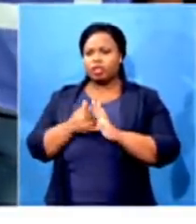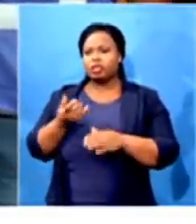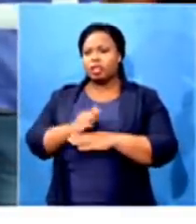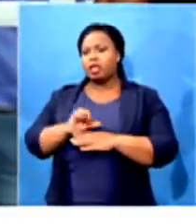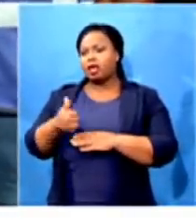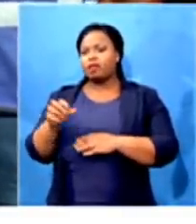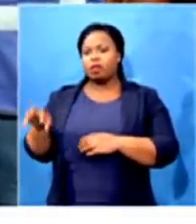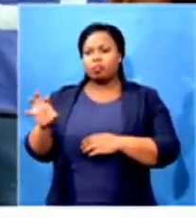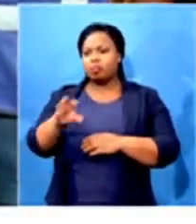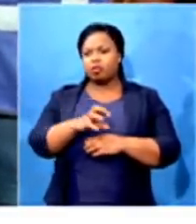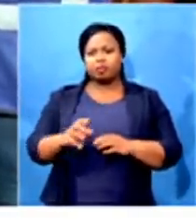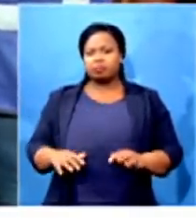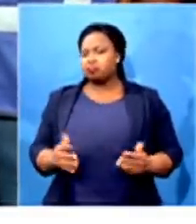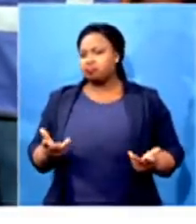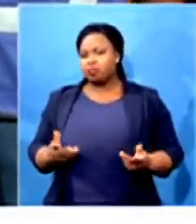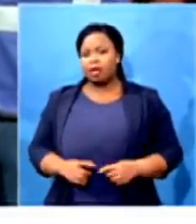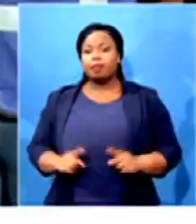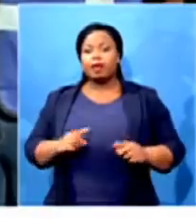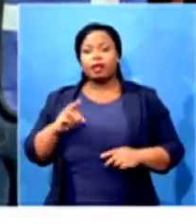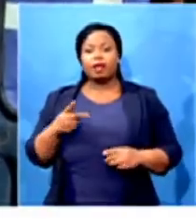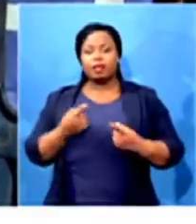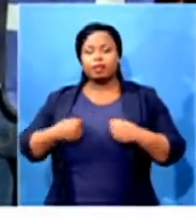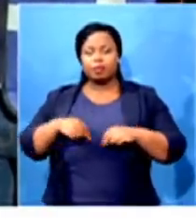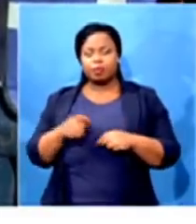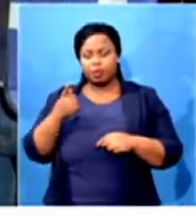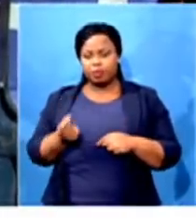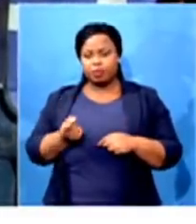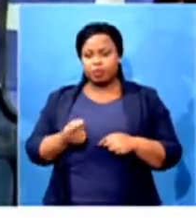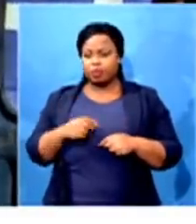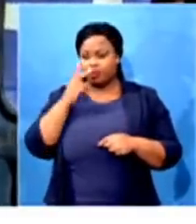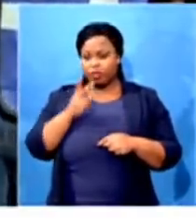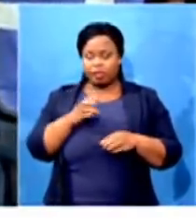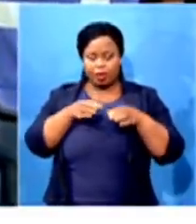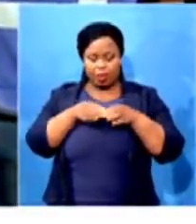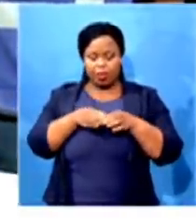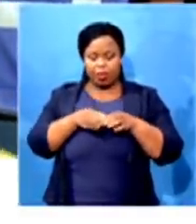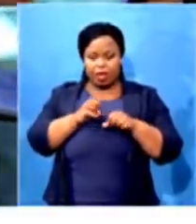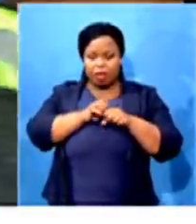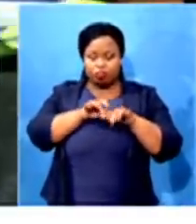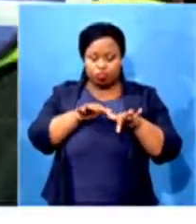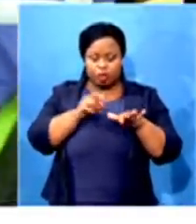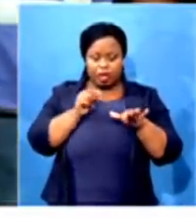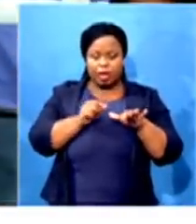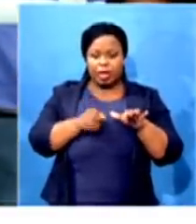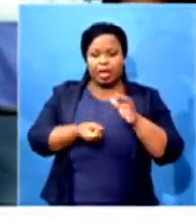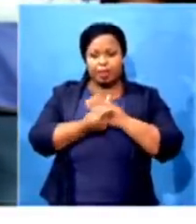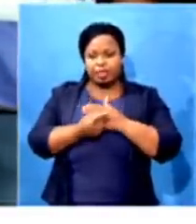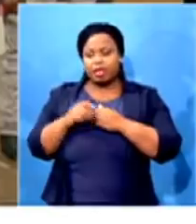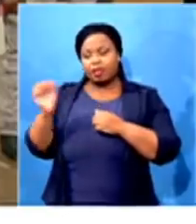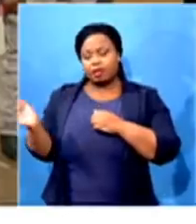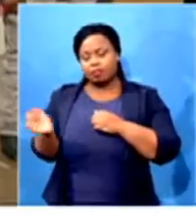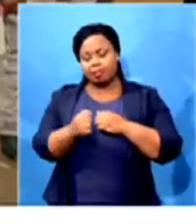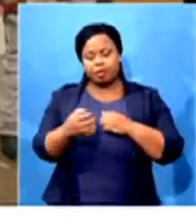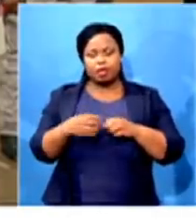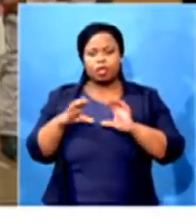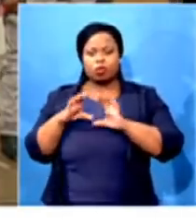must indicate that the other thing that we do, as soon as we see a cluster of cases, we quickly get in there as a